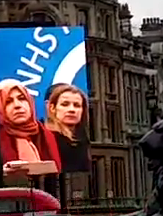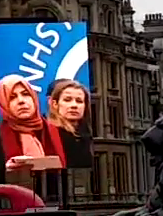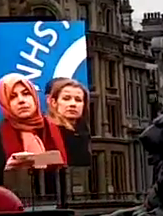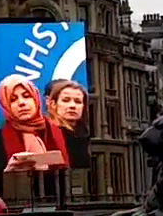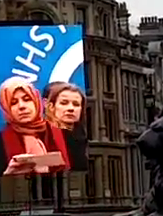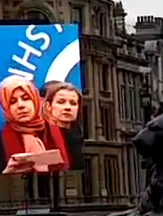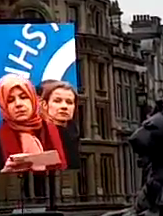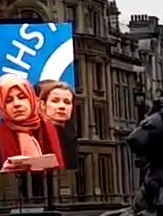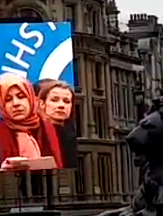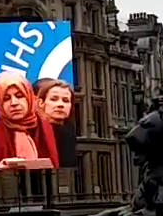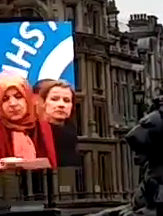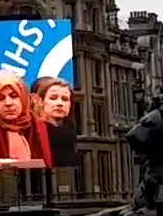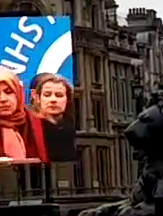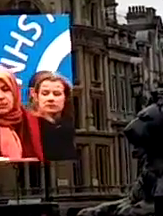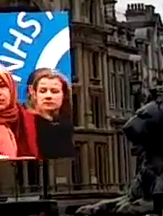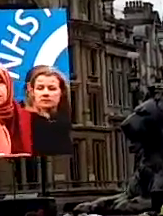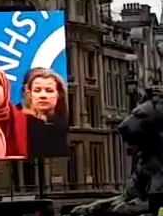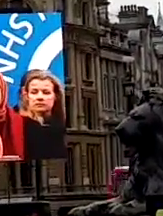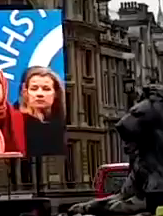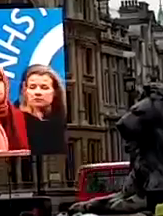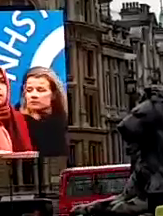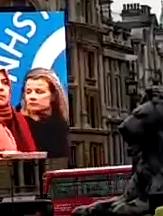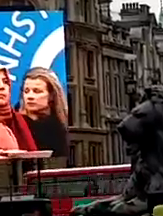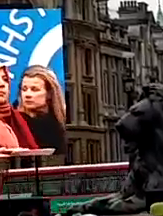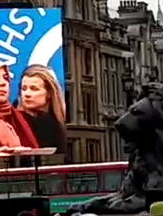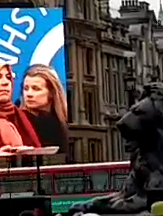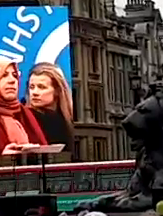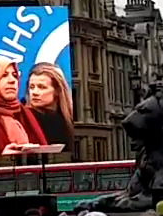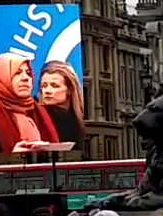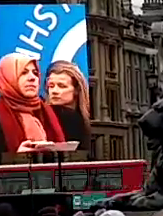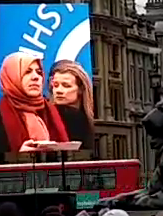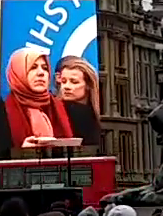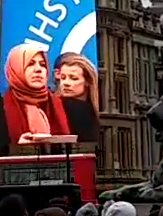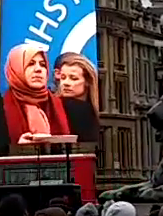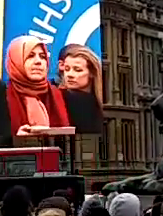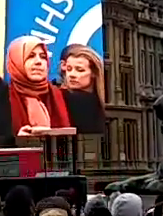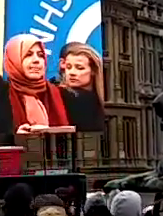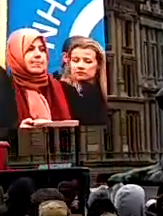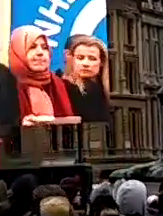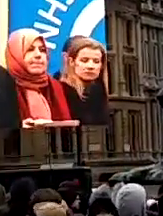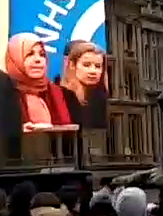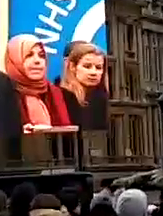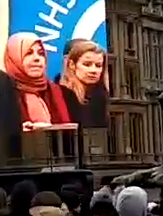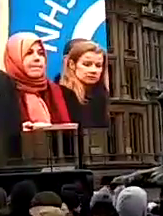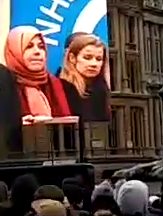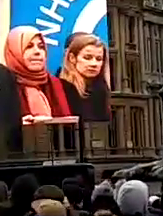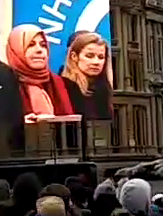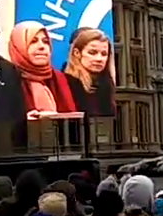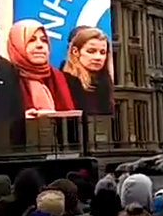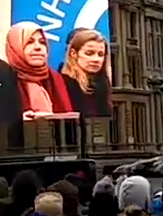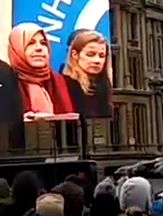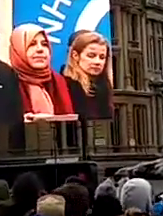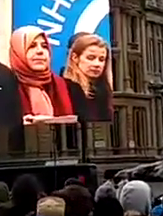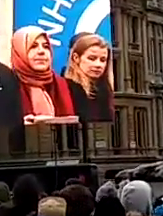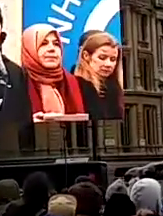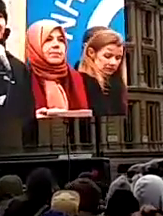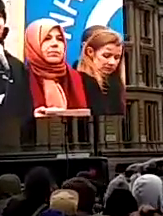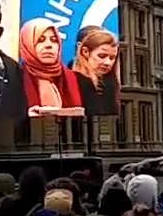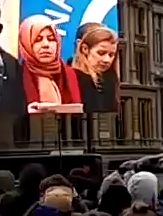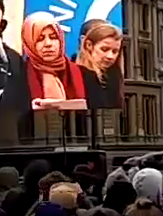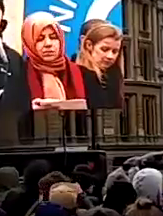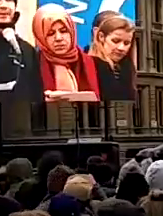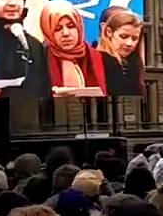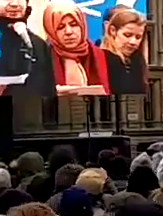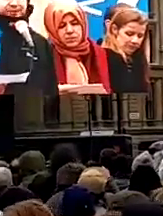a superpower. Yeah. It's the equivalent of walking into a room with a loaded gun. It's the ultimate